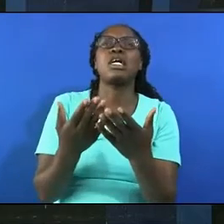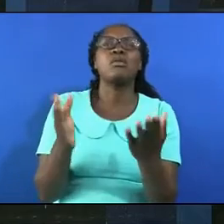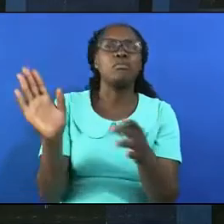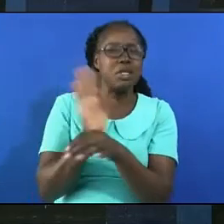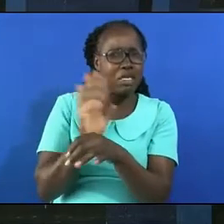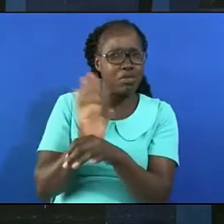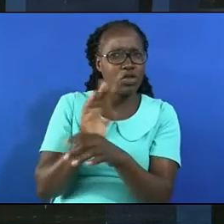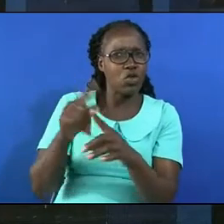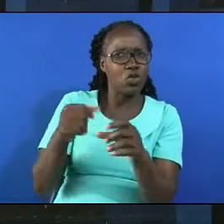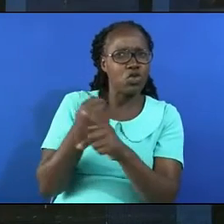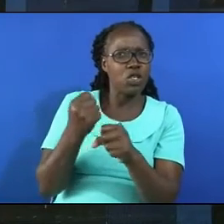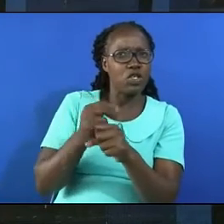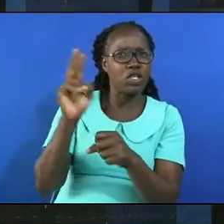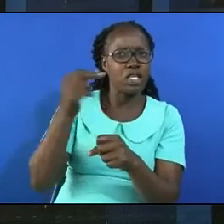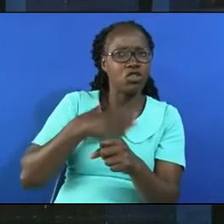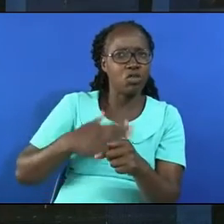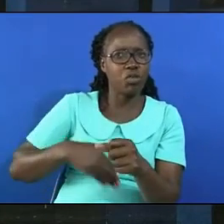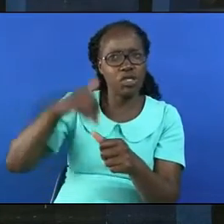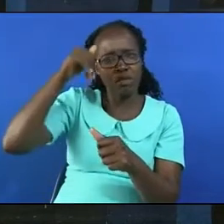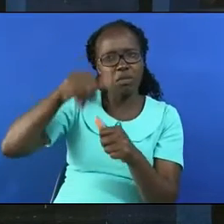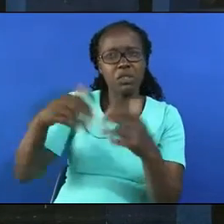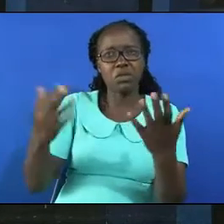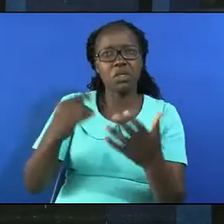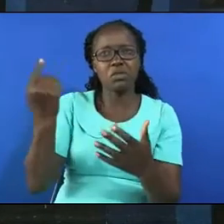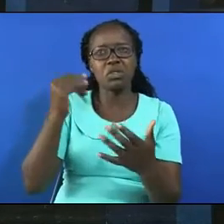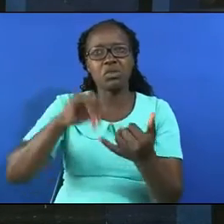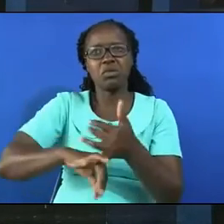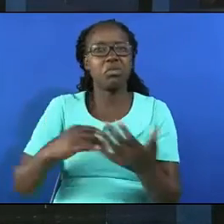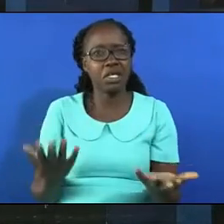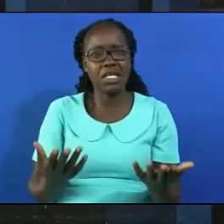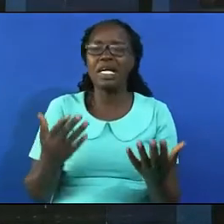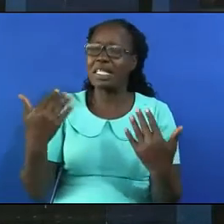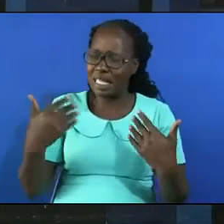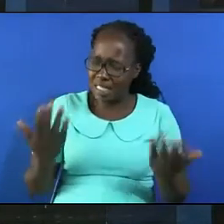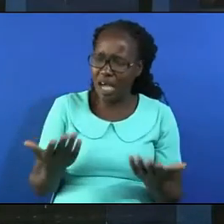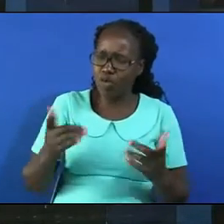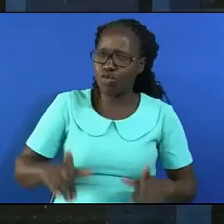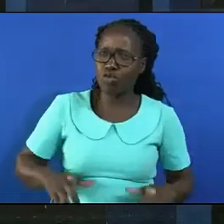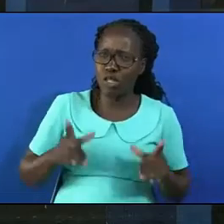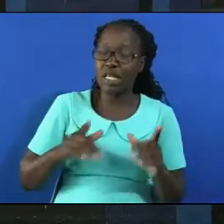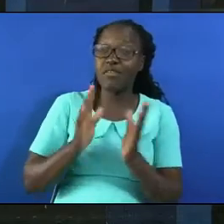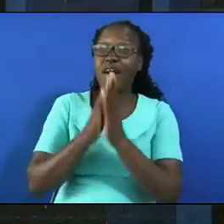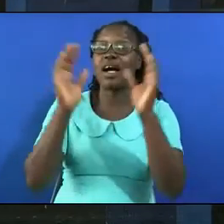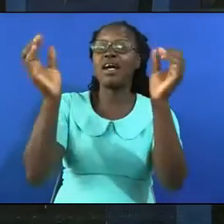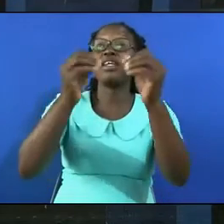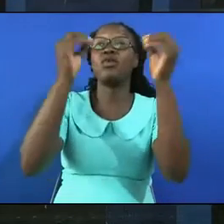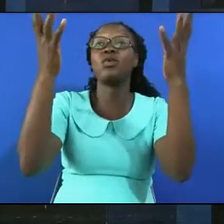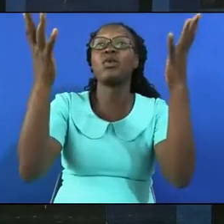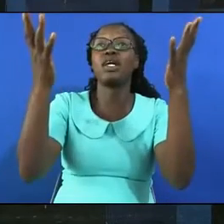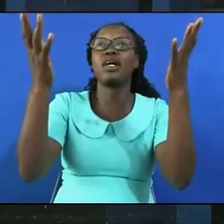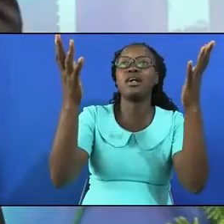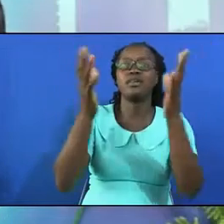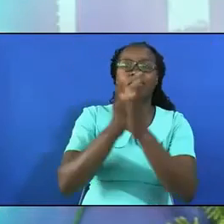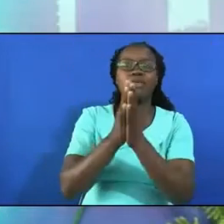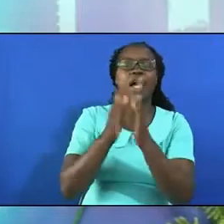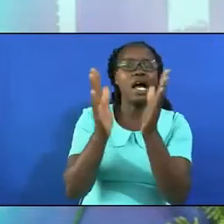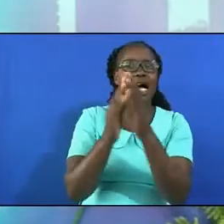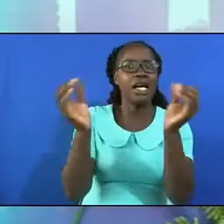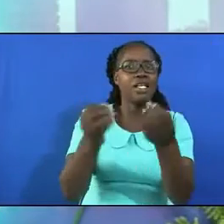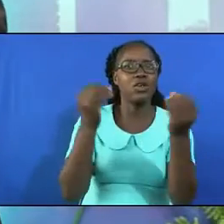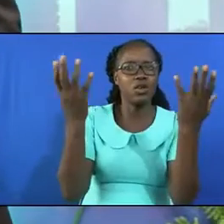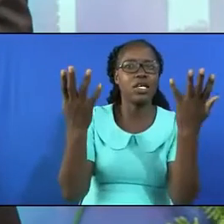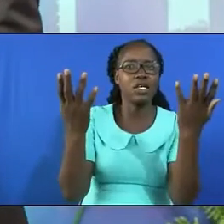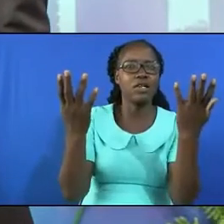in what you are doing that nobody remembers whether you are single or married. That's how it should be. Hallelujah. Amen.